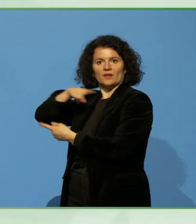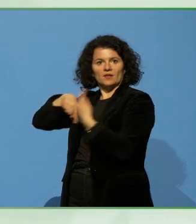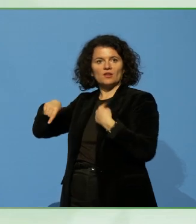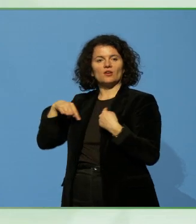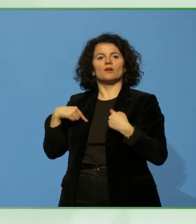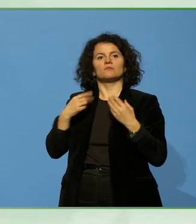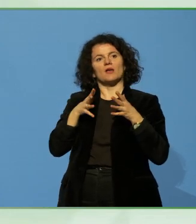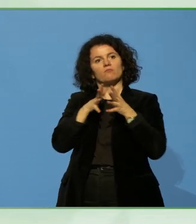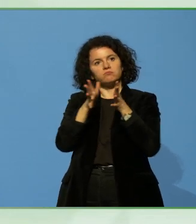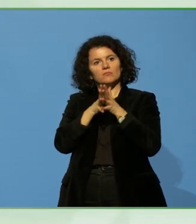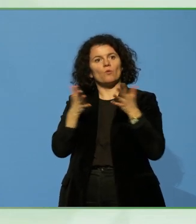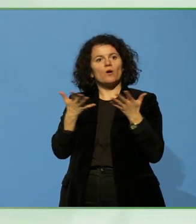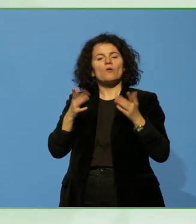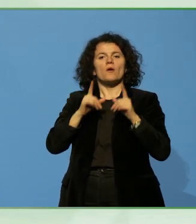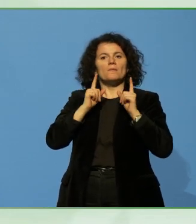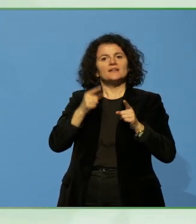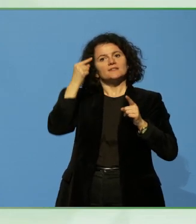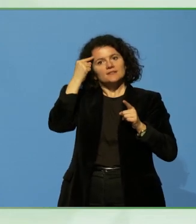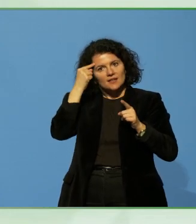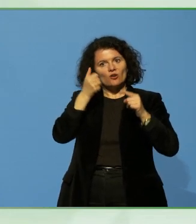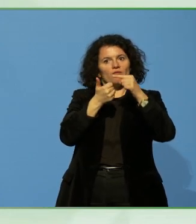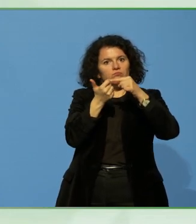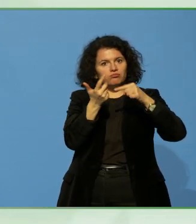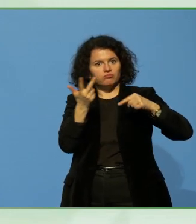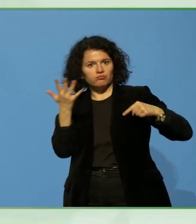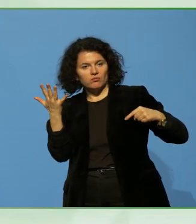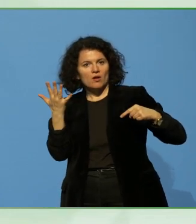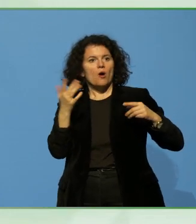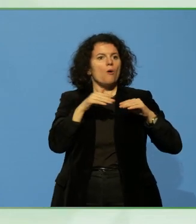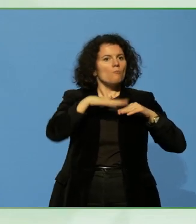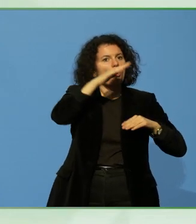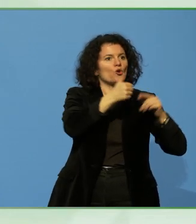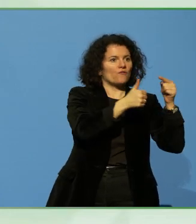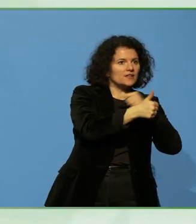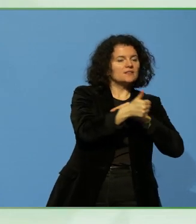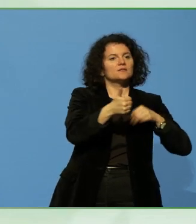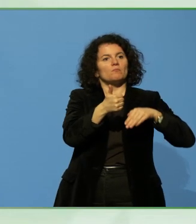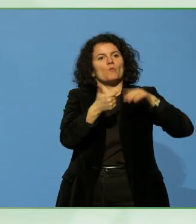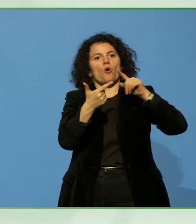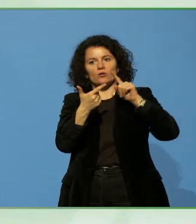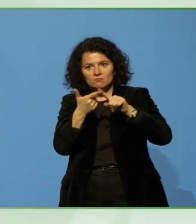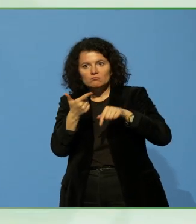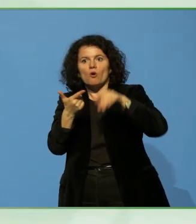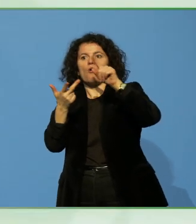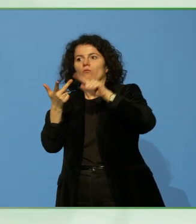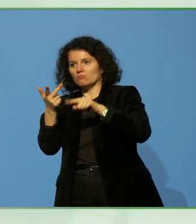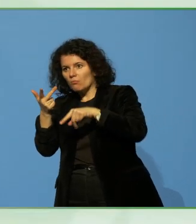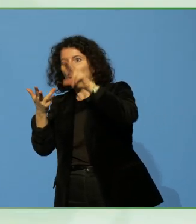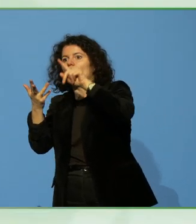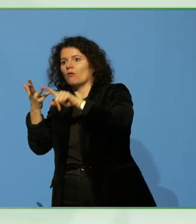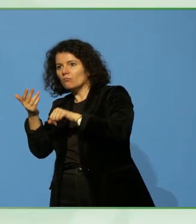D, which I think is where you need to start. And that's actually what I tried to say in